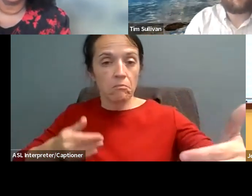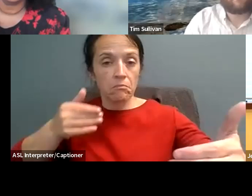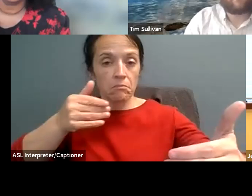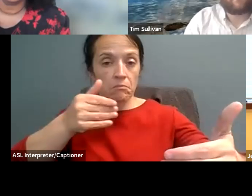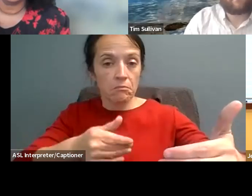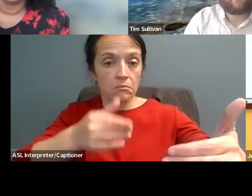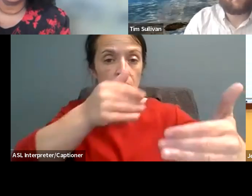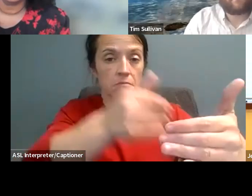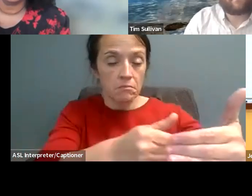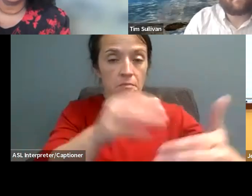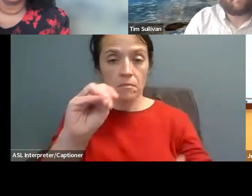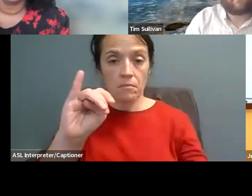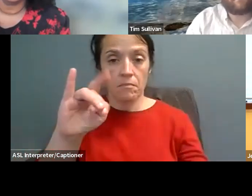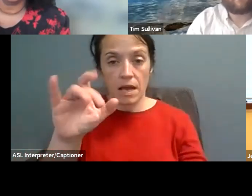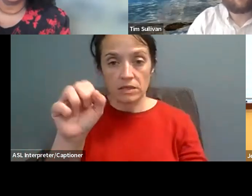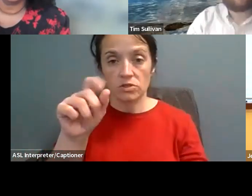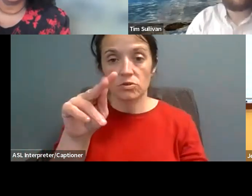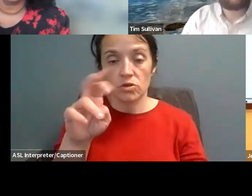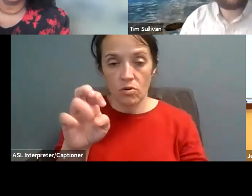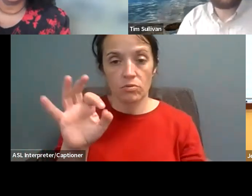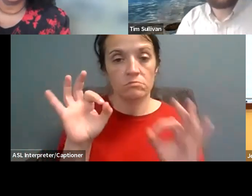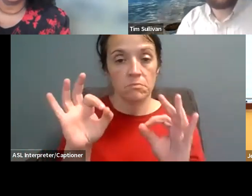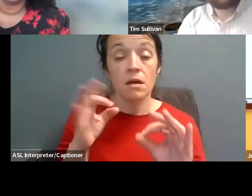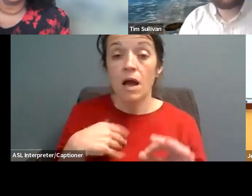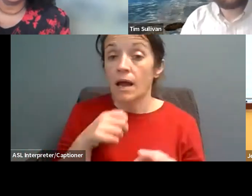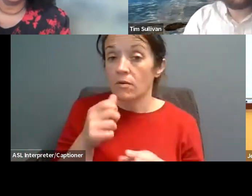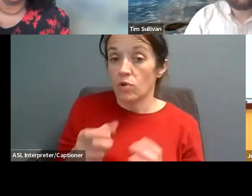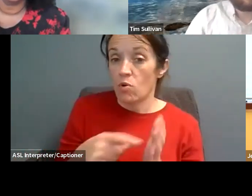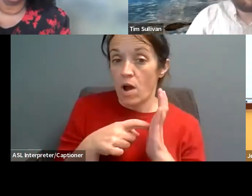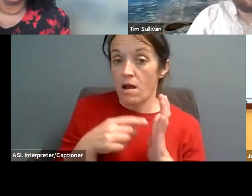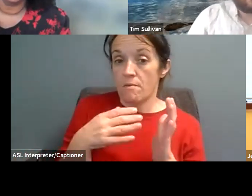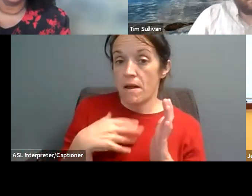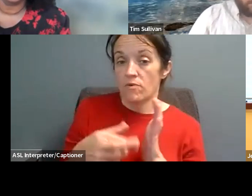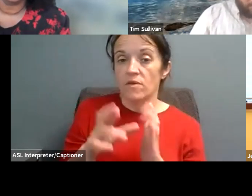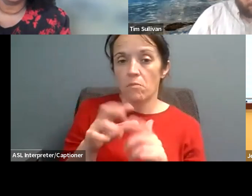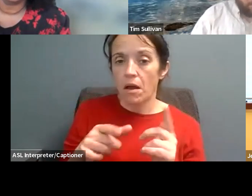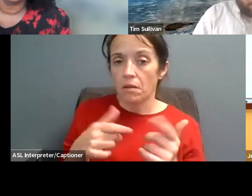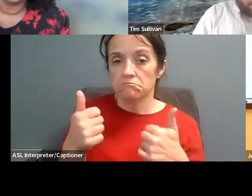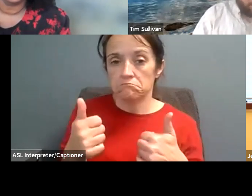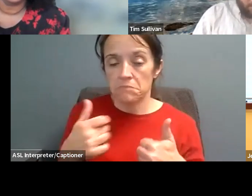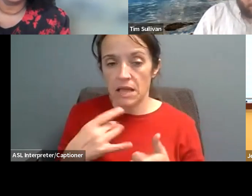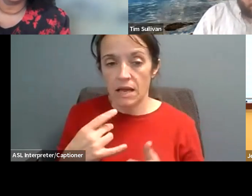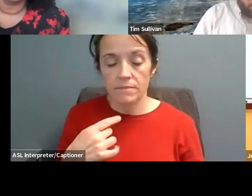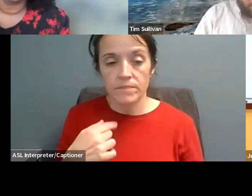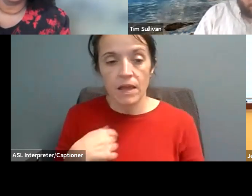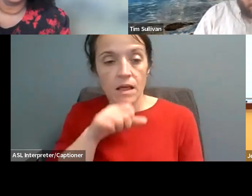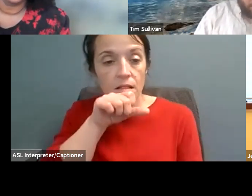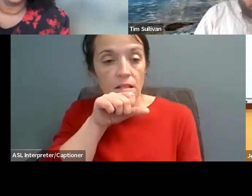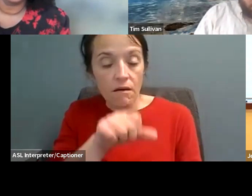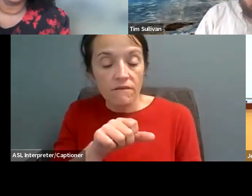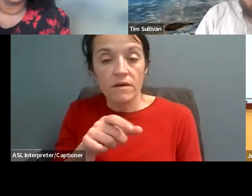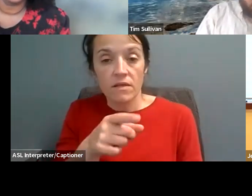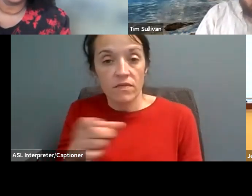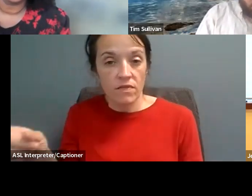potentially. What I really loved about what my state did was they did an outstanding job with gauging their